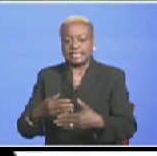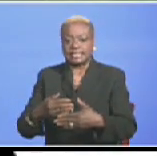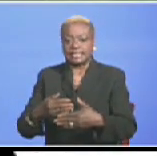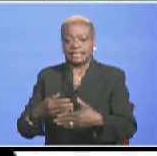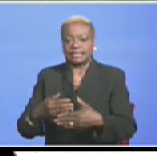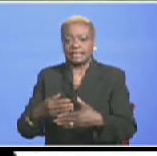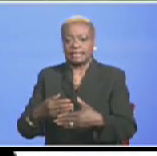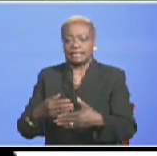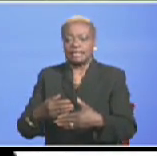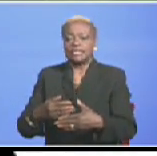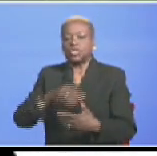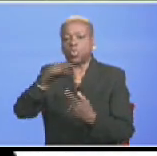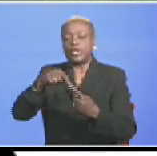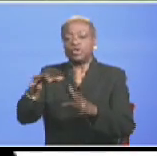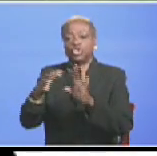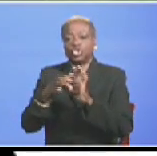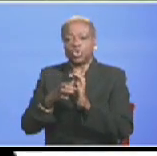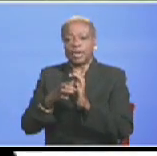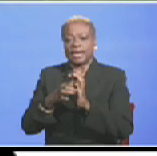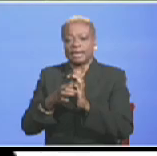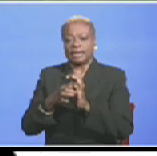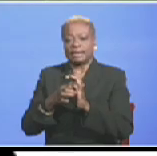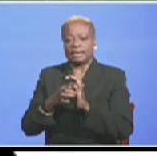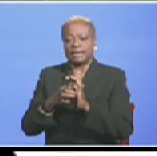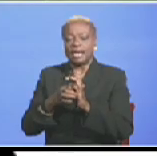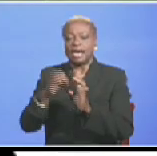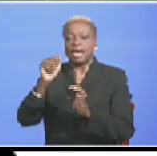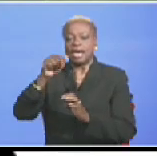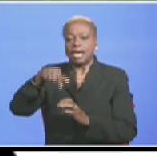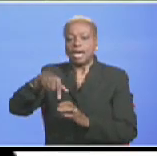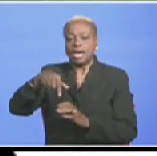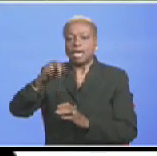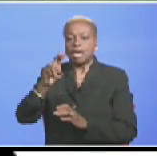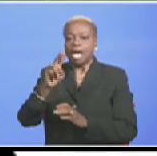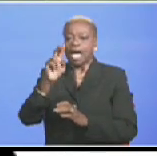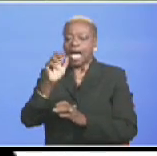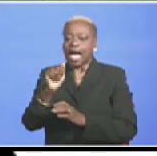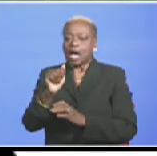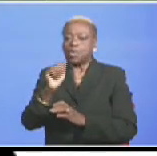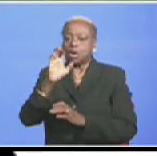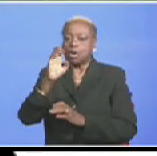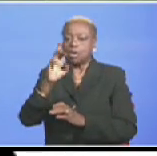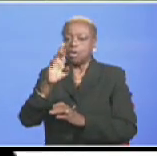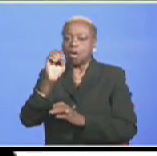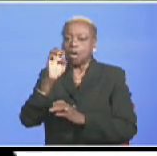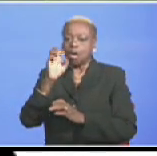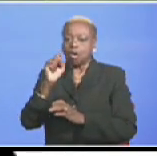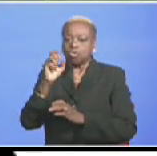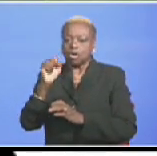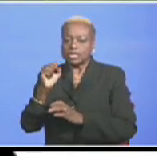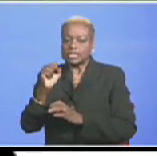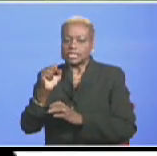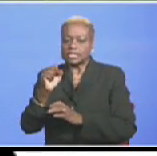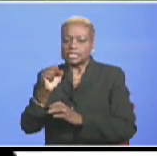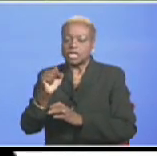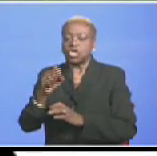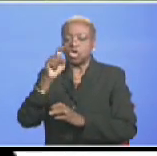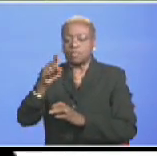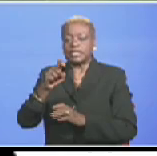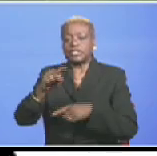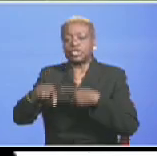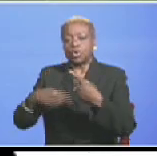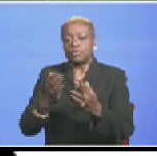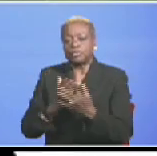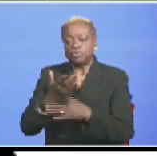regimented. So when you join Aquacross, what you have to do is, yes, you sign up, but you have to have a certain level of safety equipment and you have to go through a